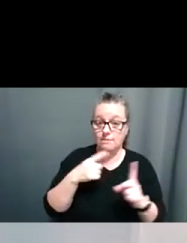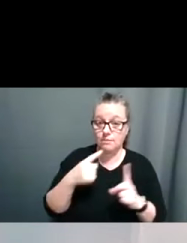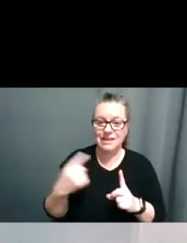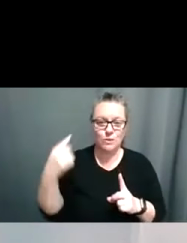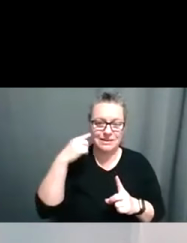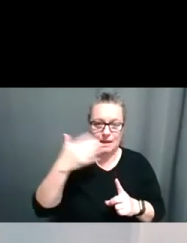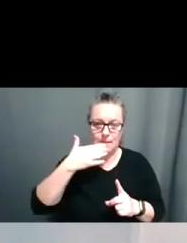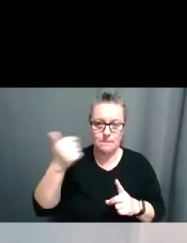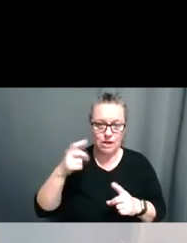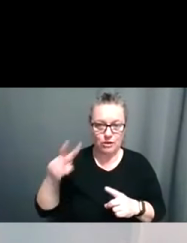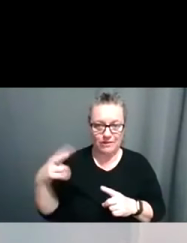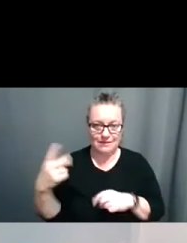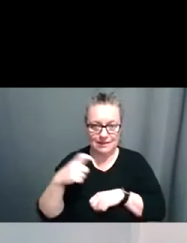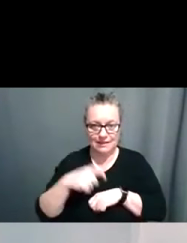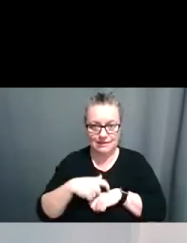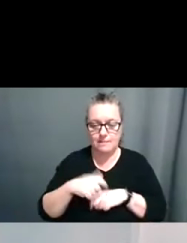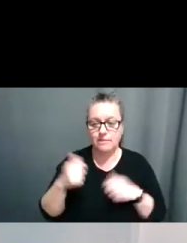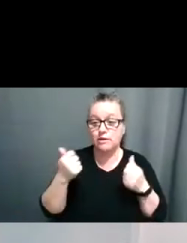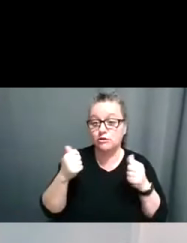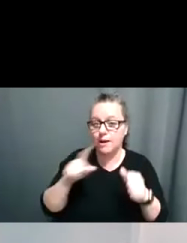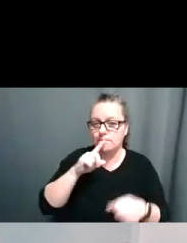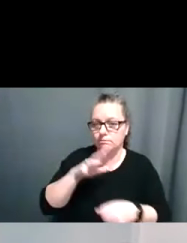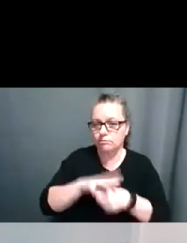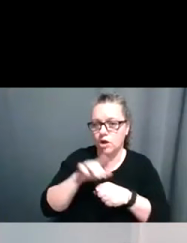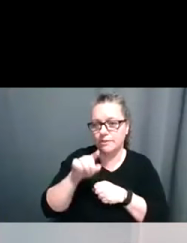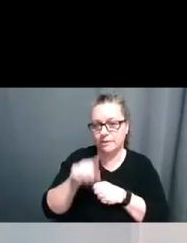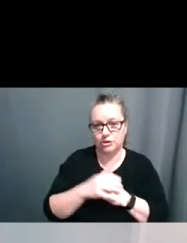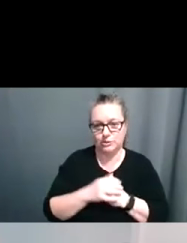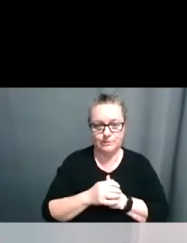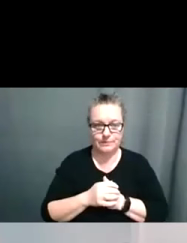the second time around. Try it, and I promise you will see what I mean.